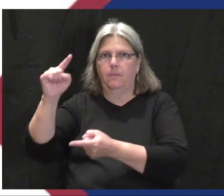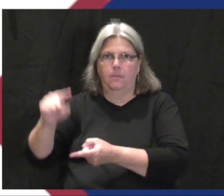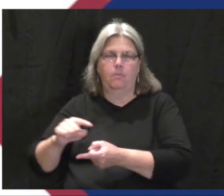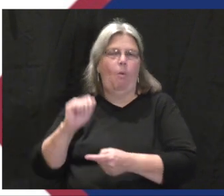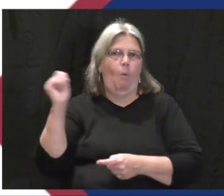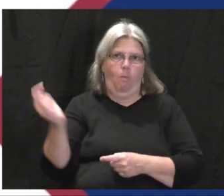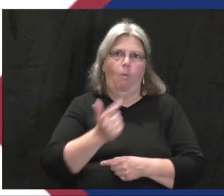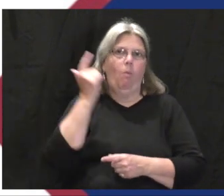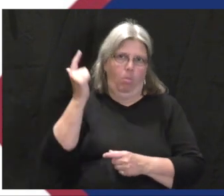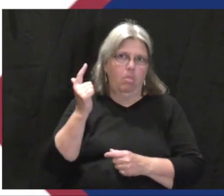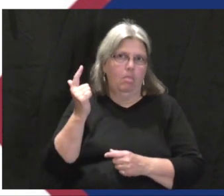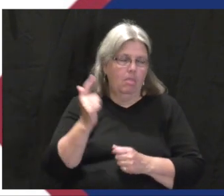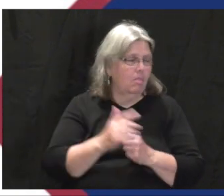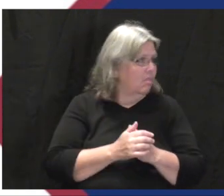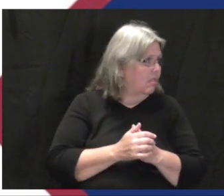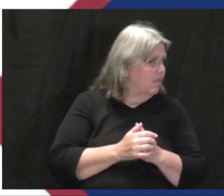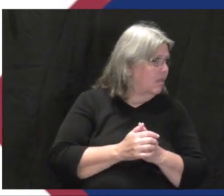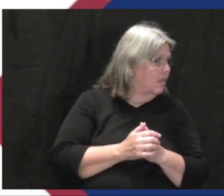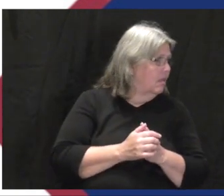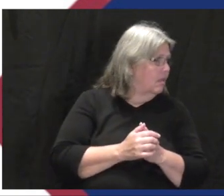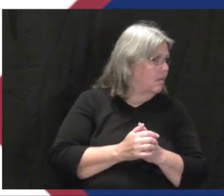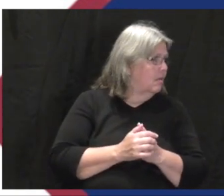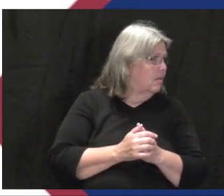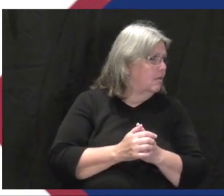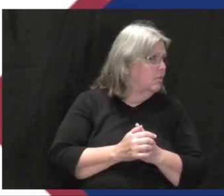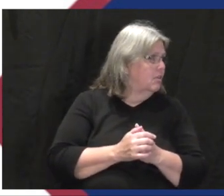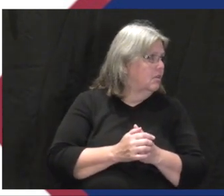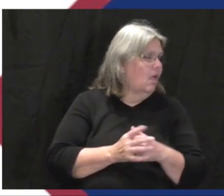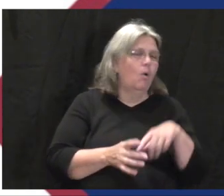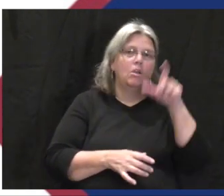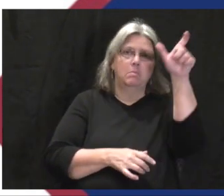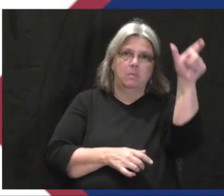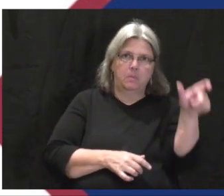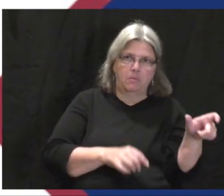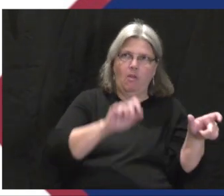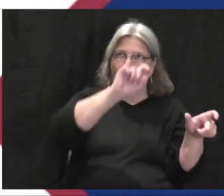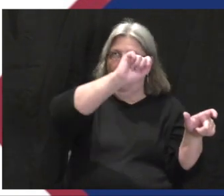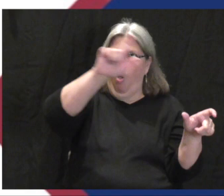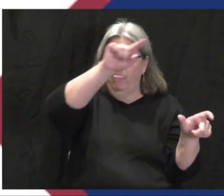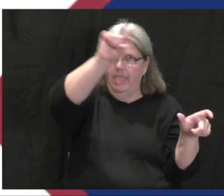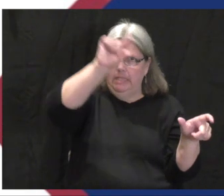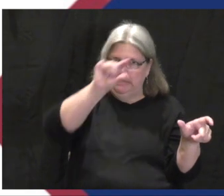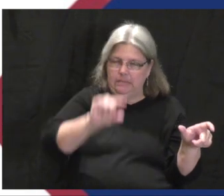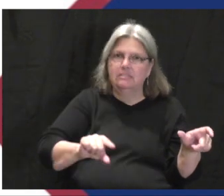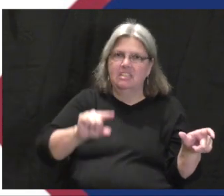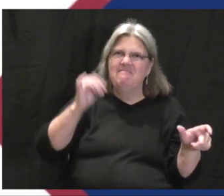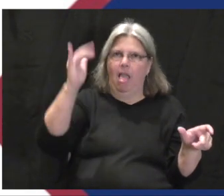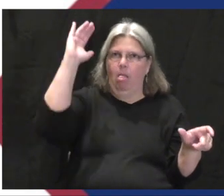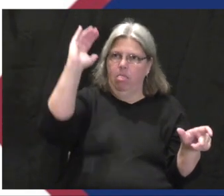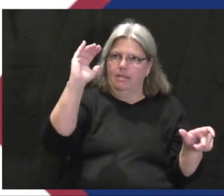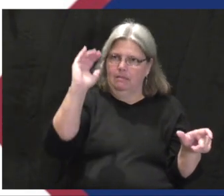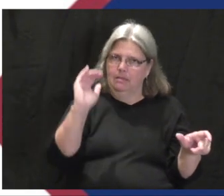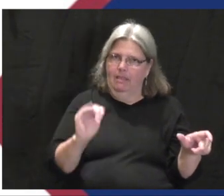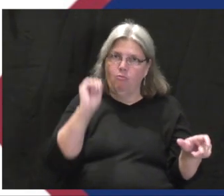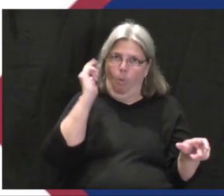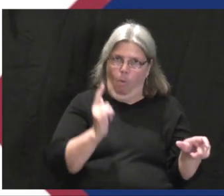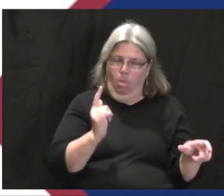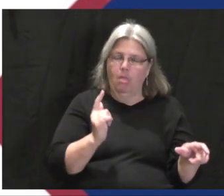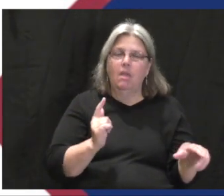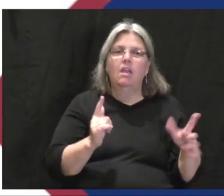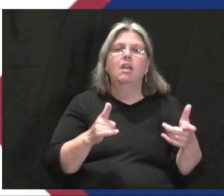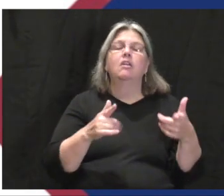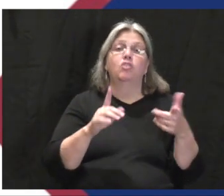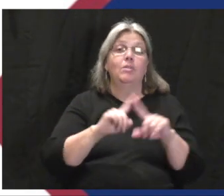there. So just so you know, the reason why this is a different color is because the definition of